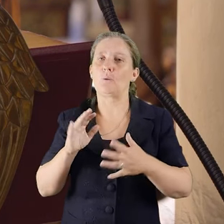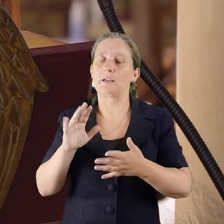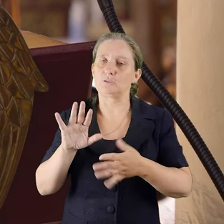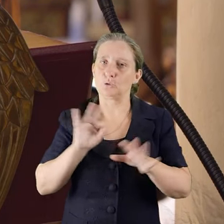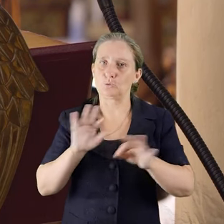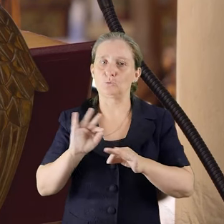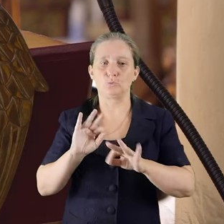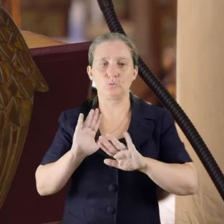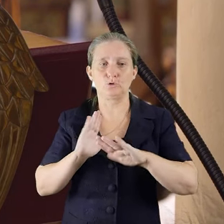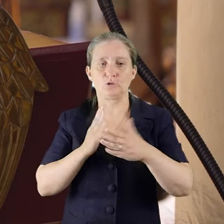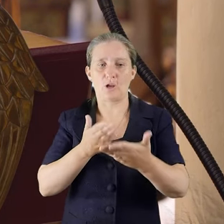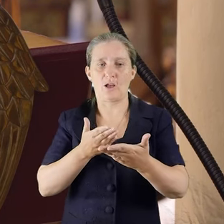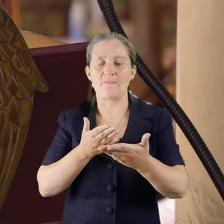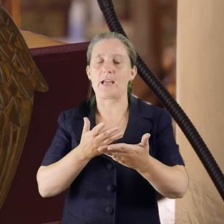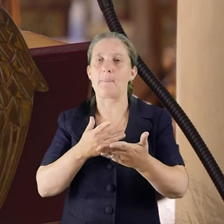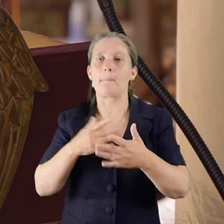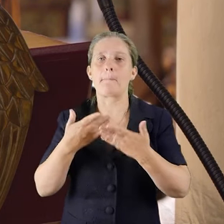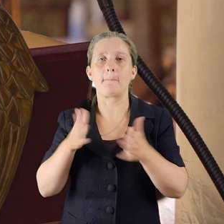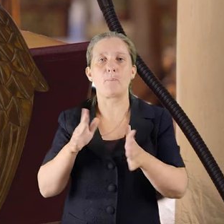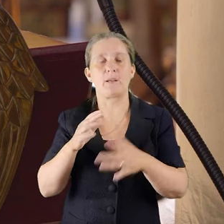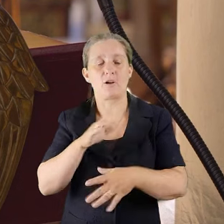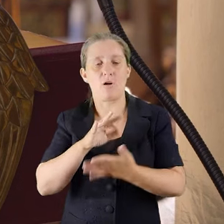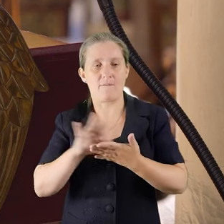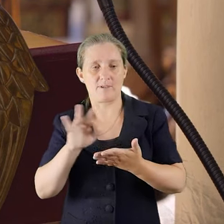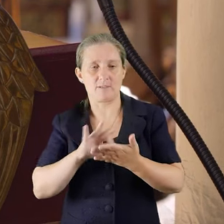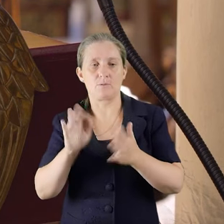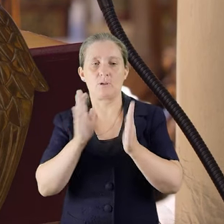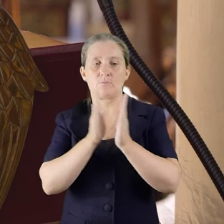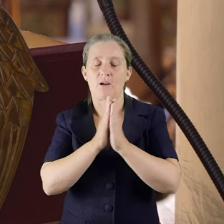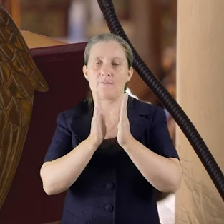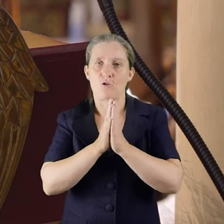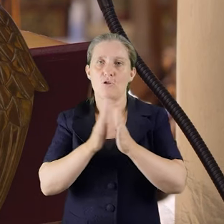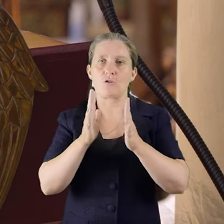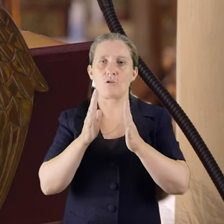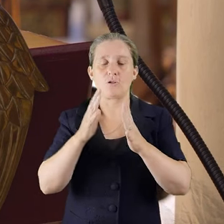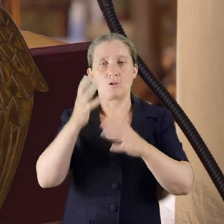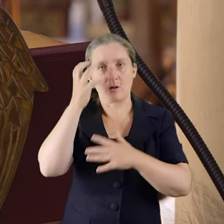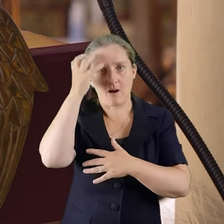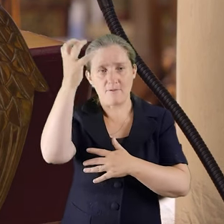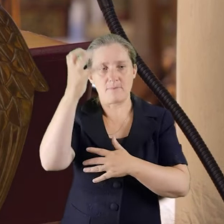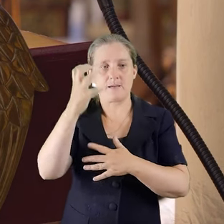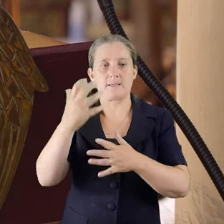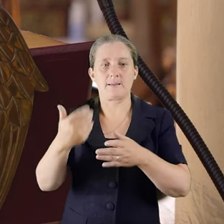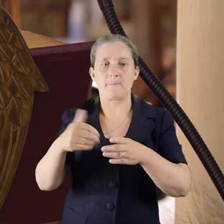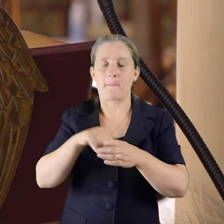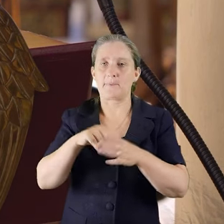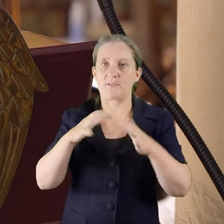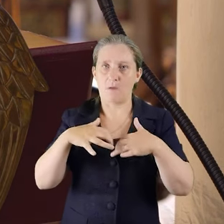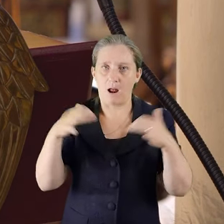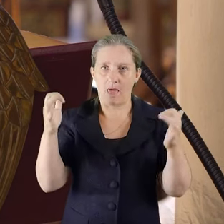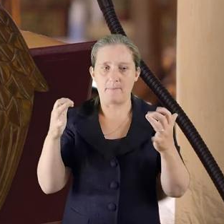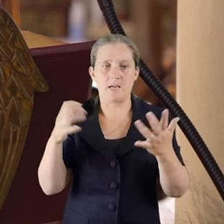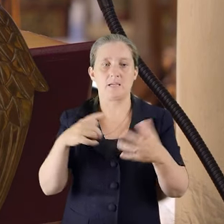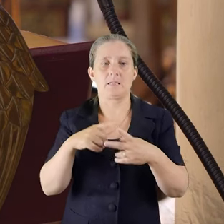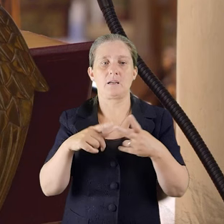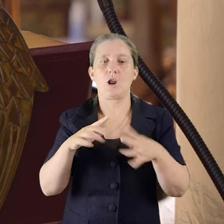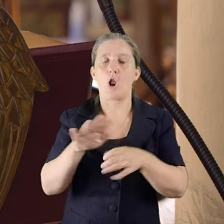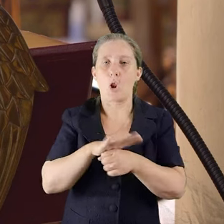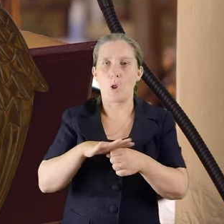public office. We pray for our government, our members of parliament, our local